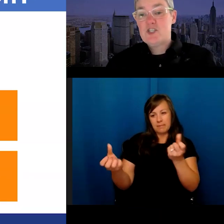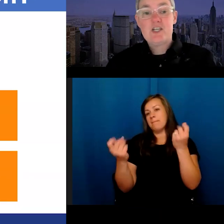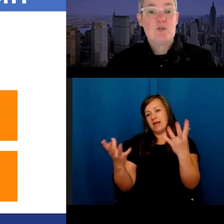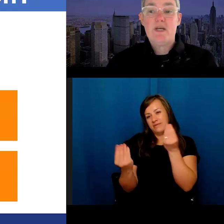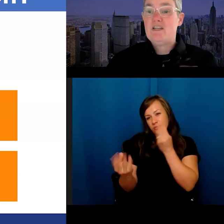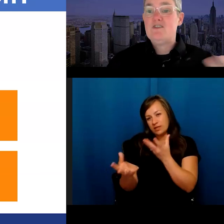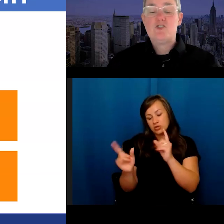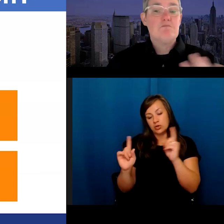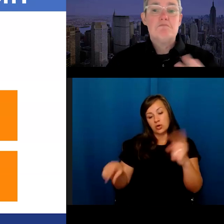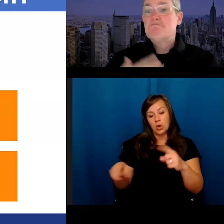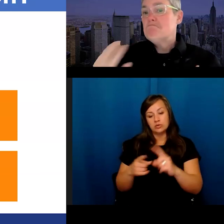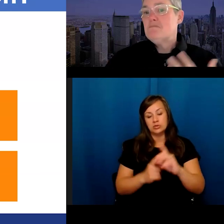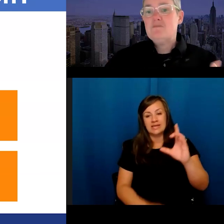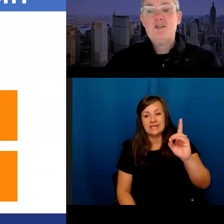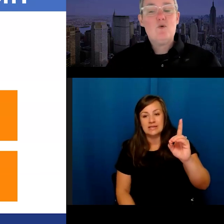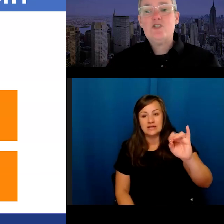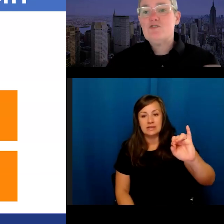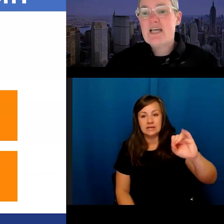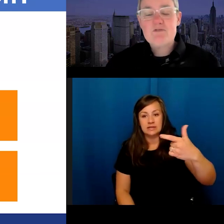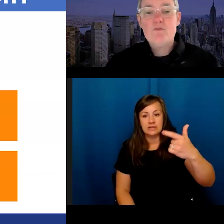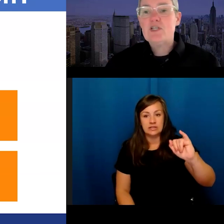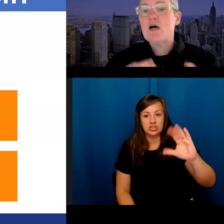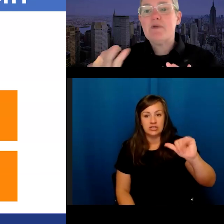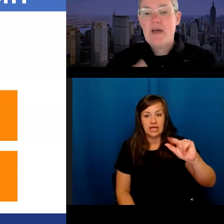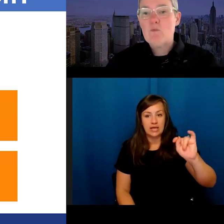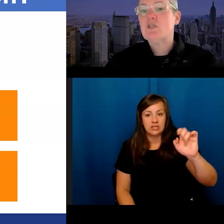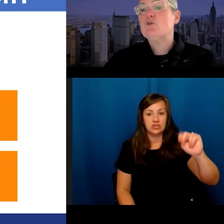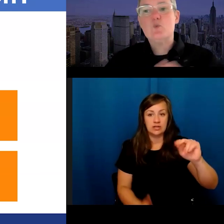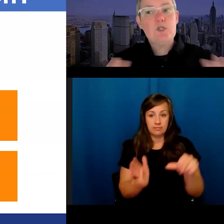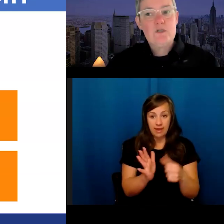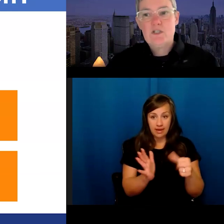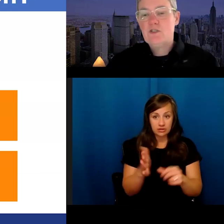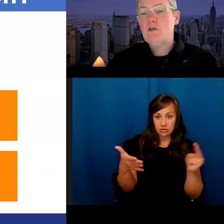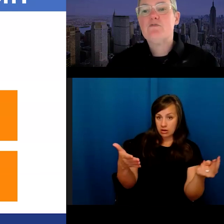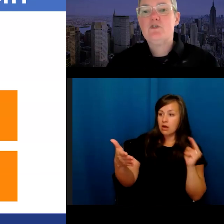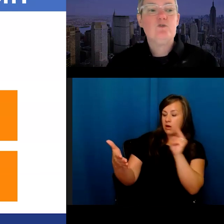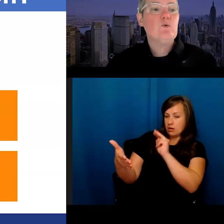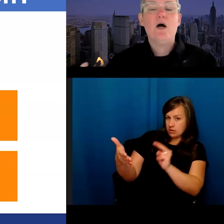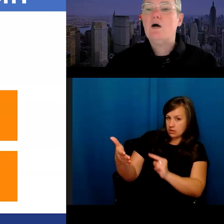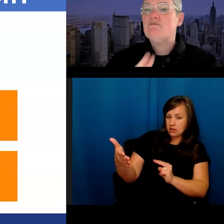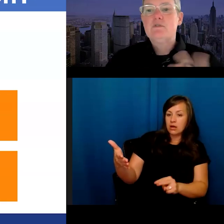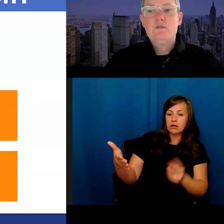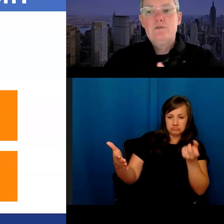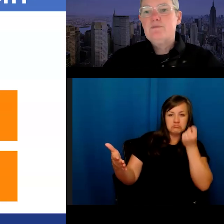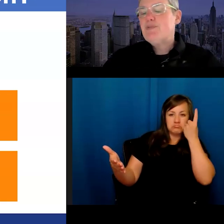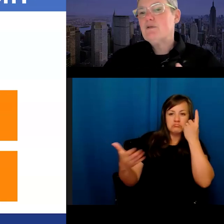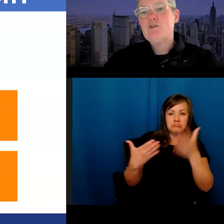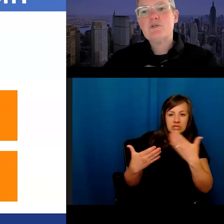going to that Digication page, you know, when you just have some free time, and that will give you a really good overview